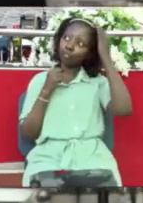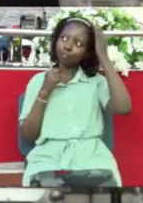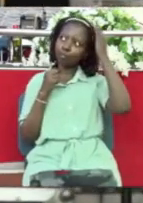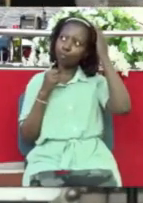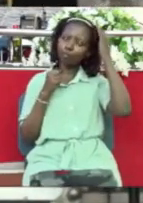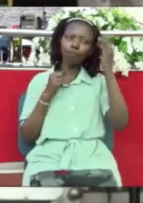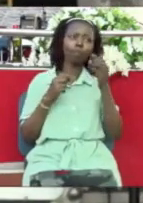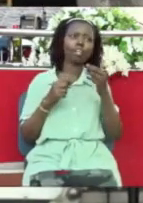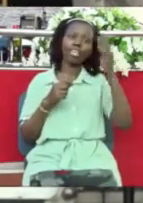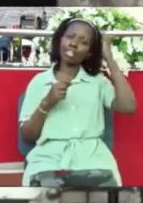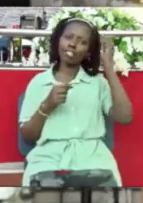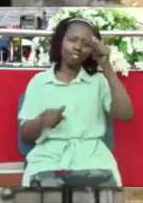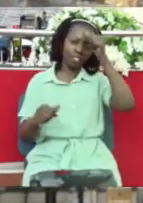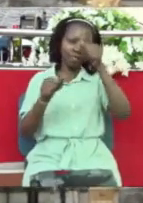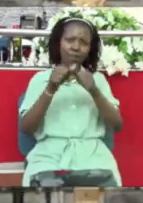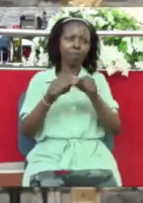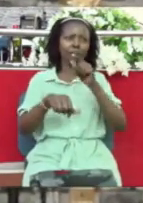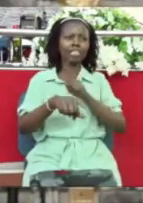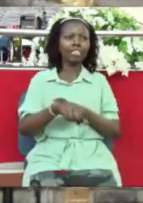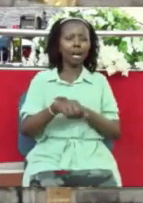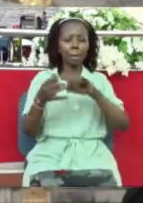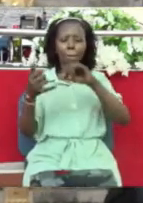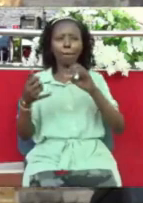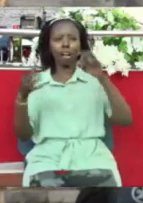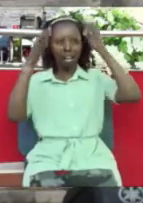David remembered when he was getting married.